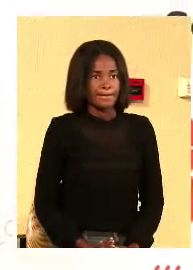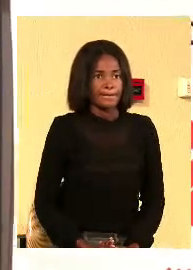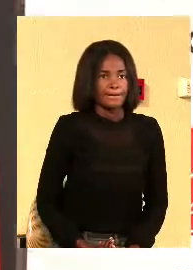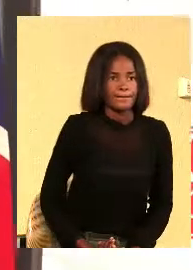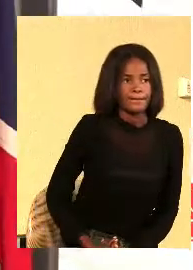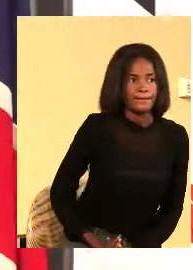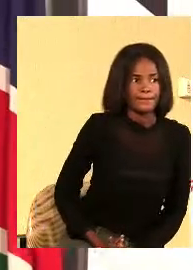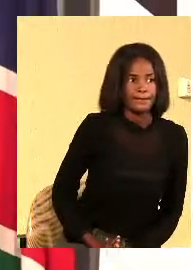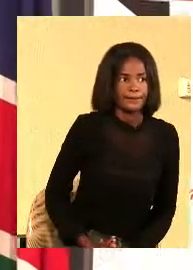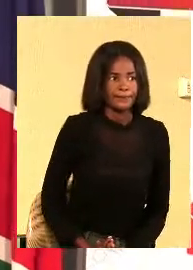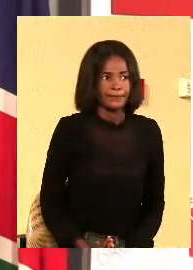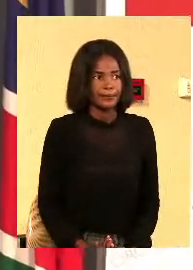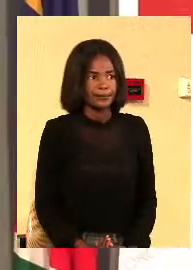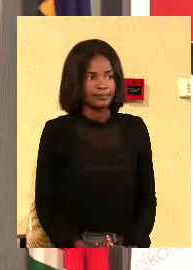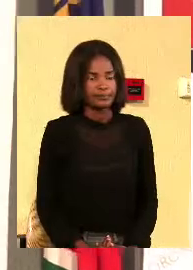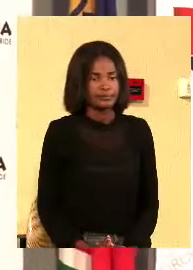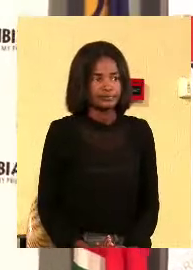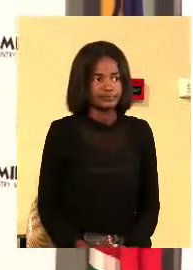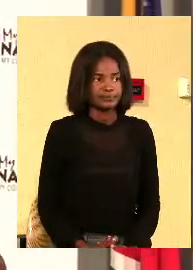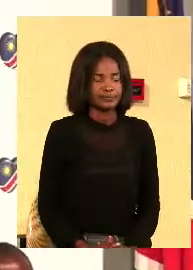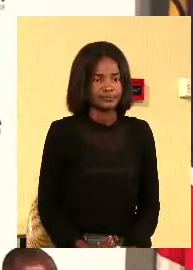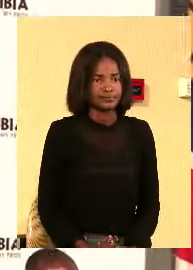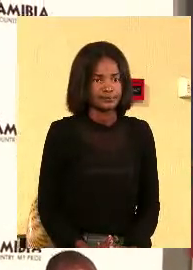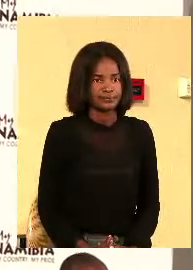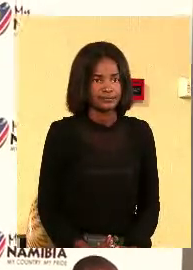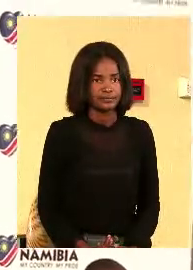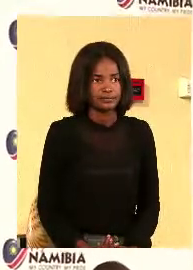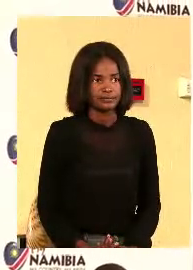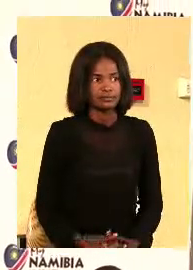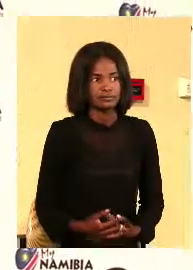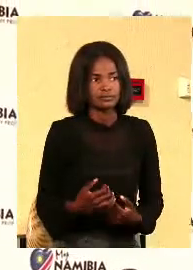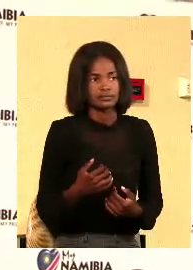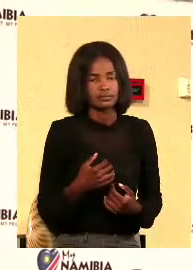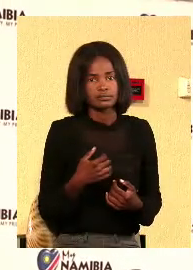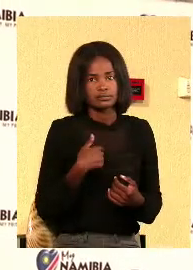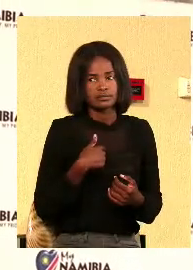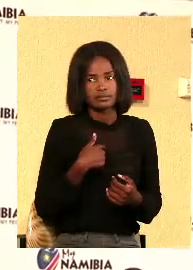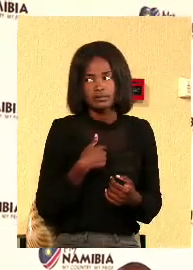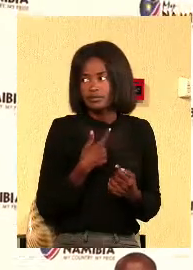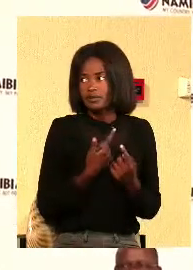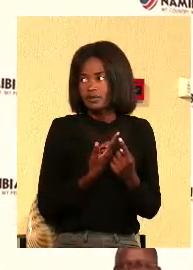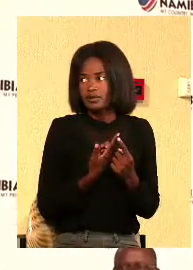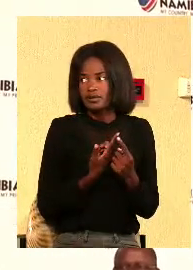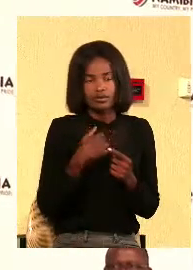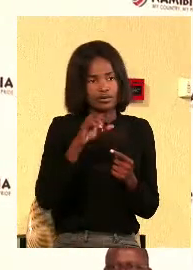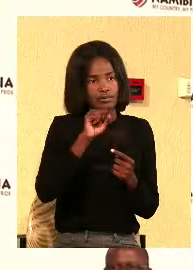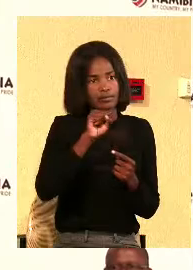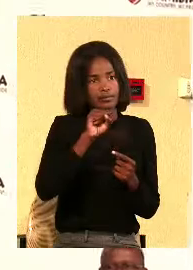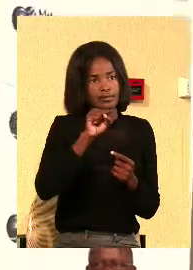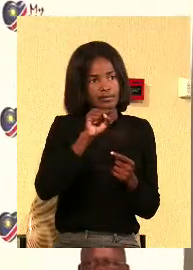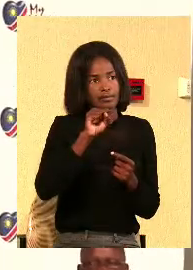Go to the mic. Thank you. Hi, Jana Marie Smith from Can you Namibia speak Media Holdings. closer to the mic? Thank